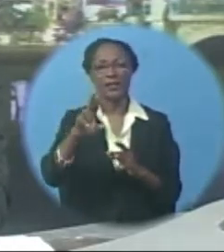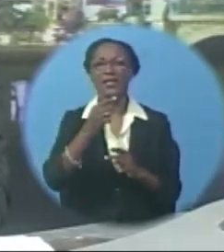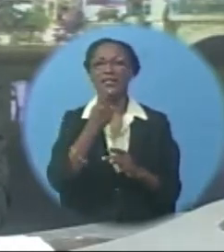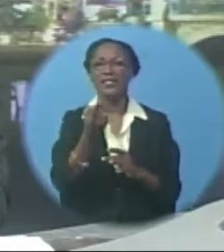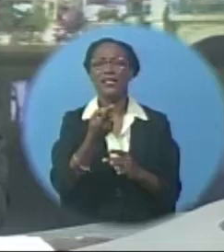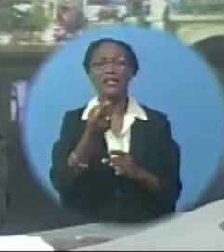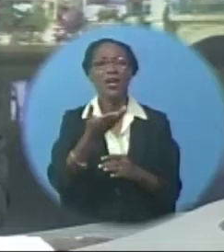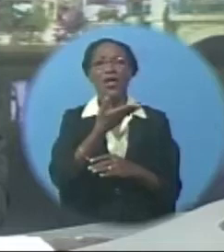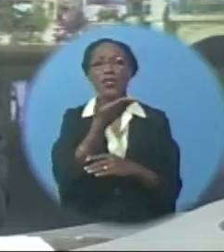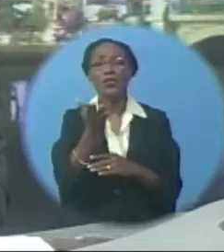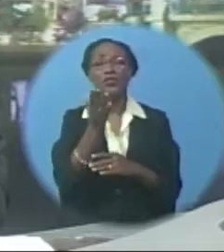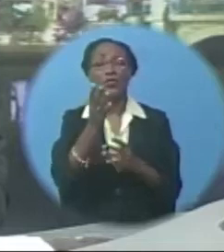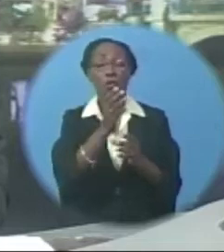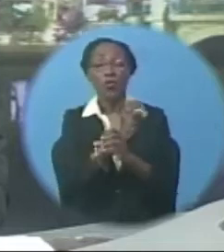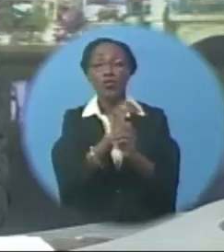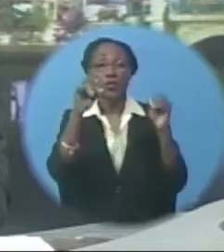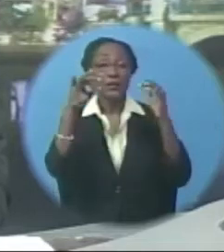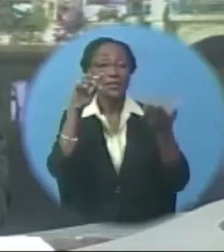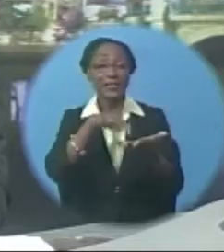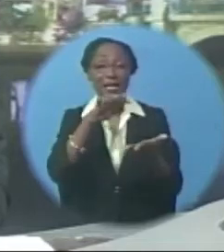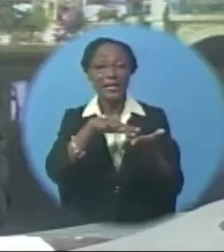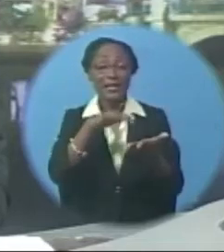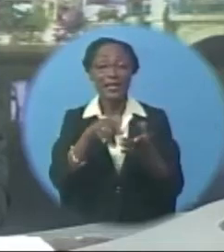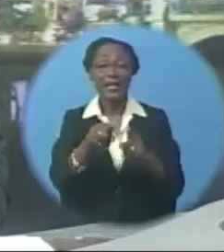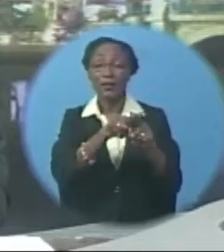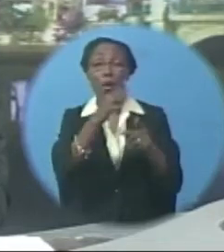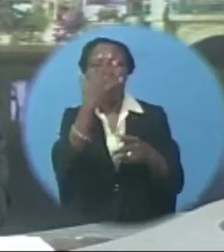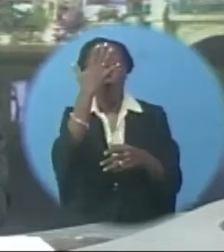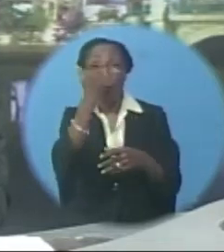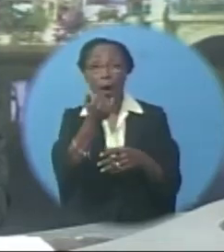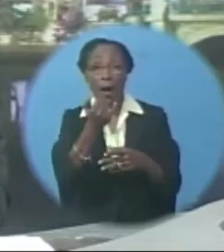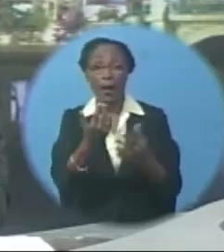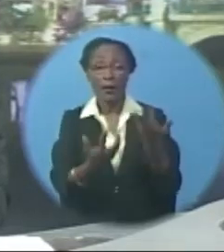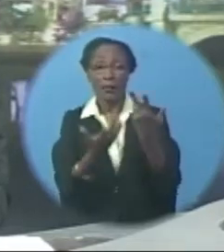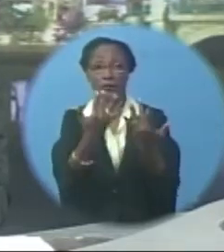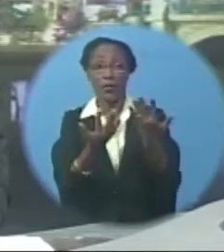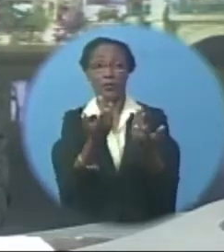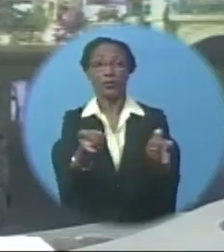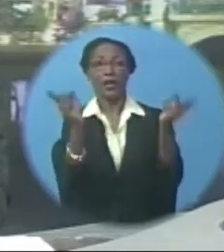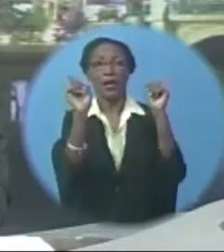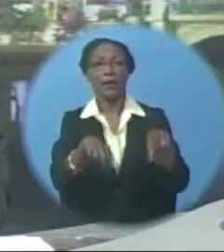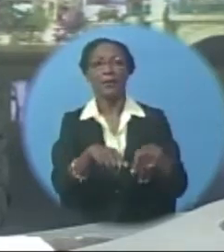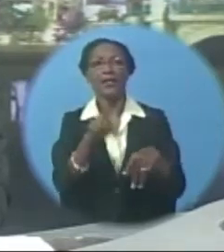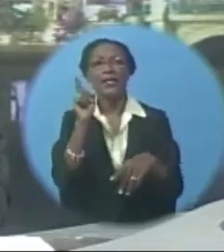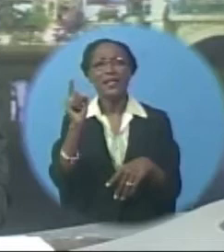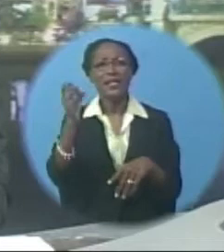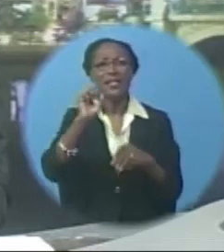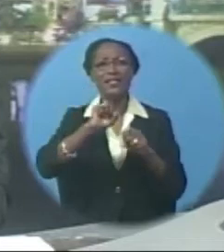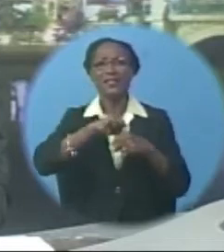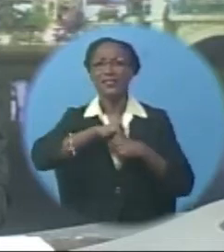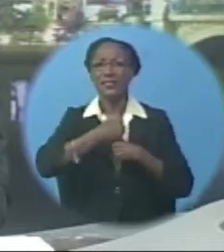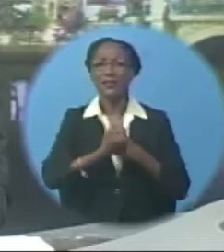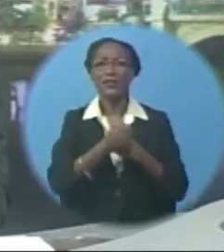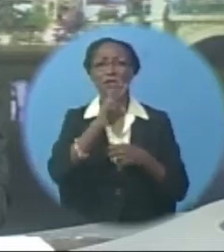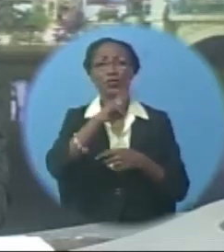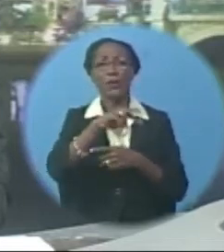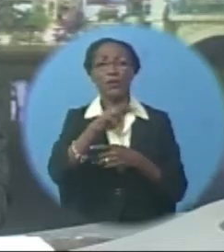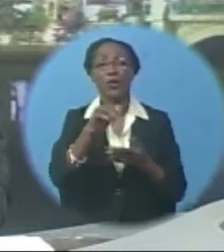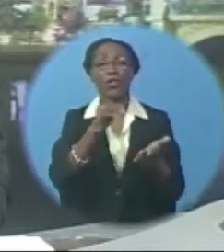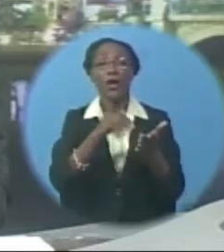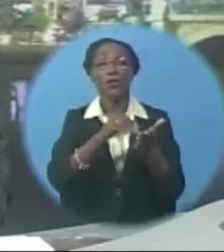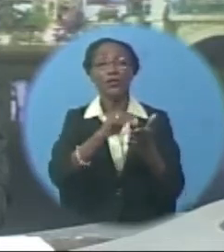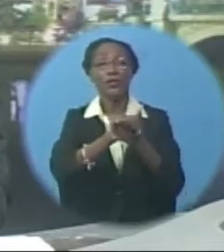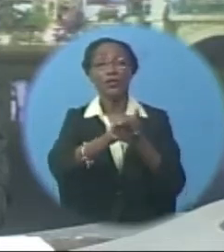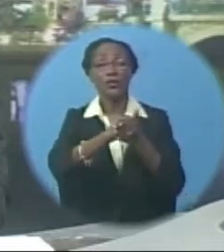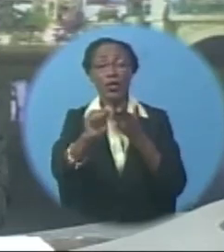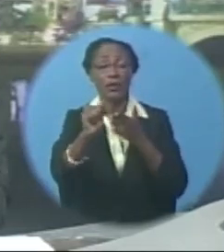of the causes of the blazes. Professor Fraser told the Senate he suffered $22,000 in fire damages due to